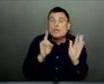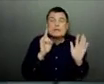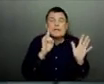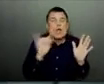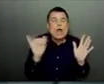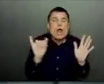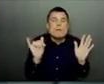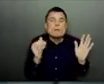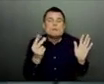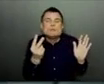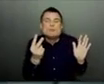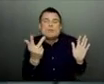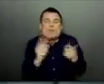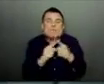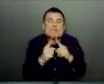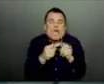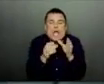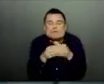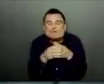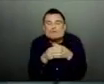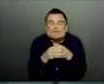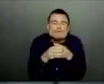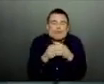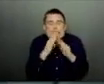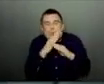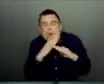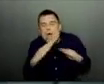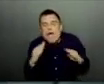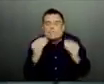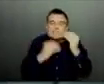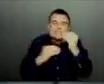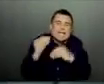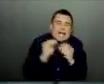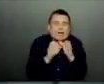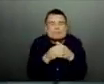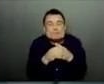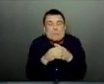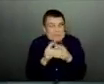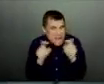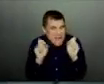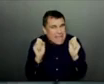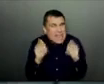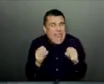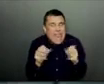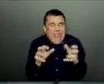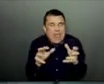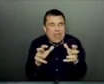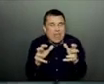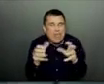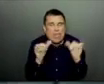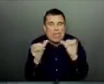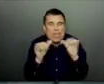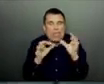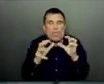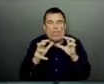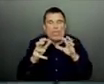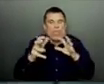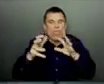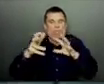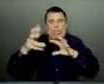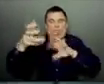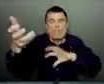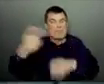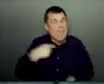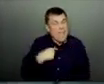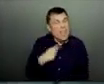easily get out of control. And sadly, we have seen that happen even in the past few weeks. When that happens, rules can be